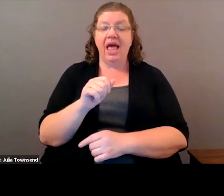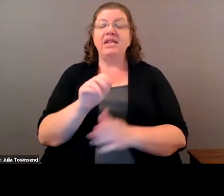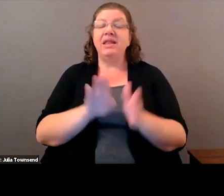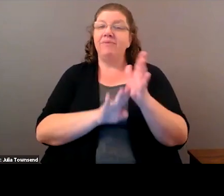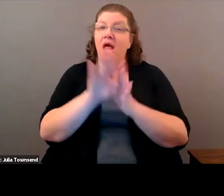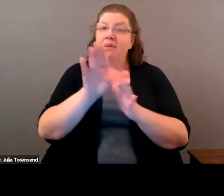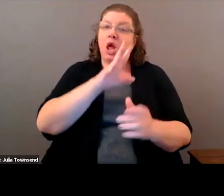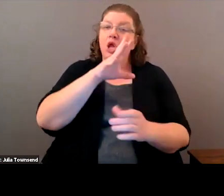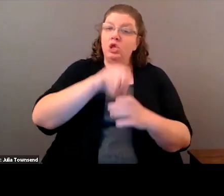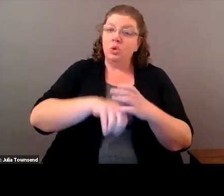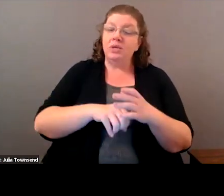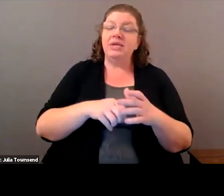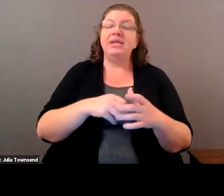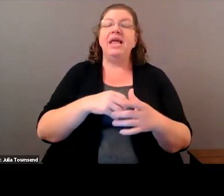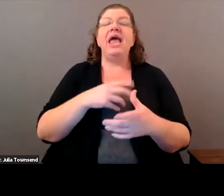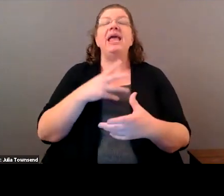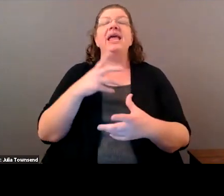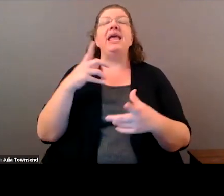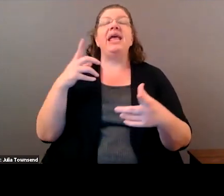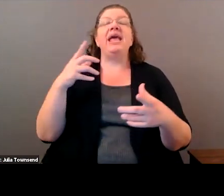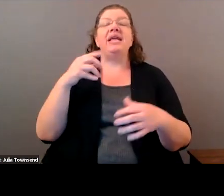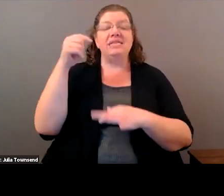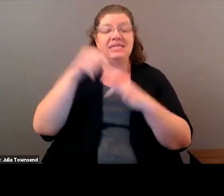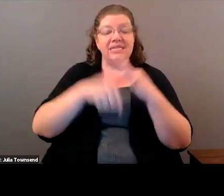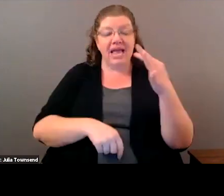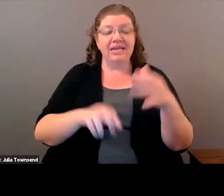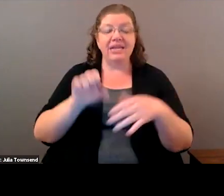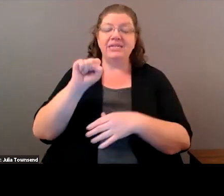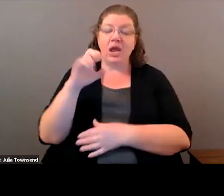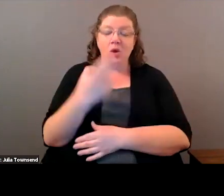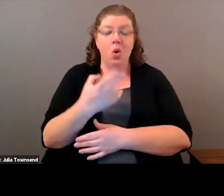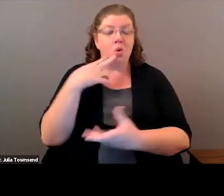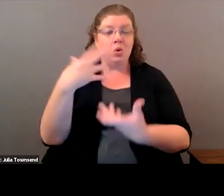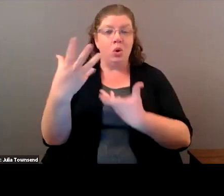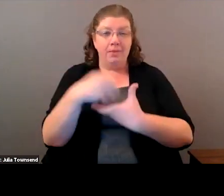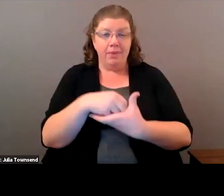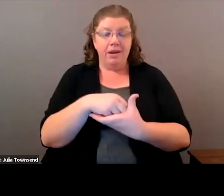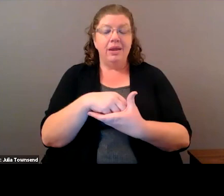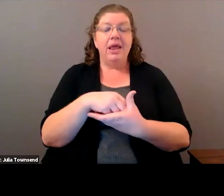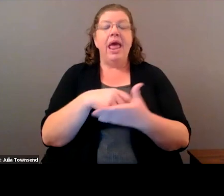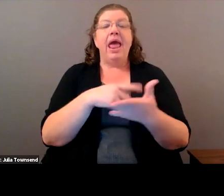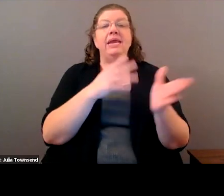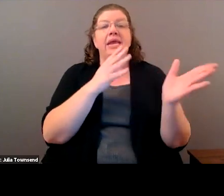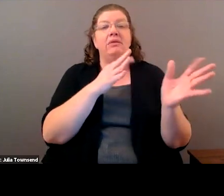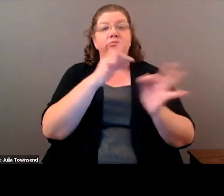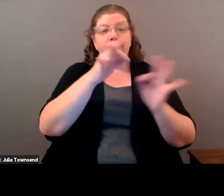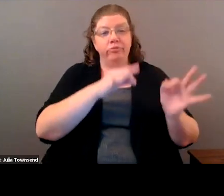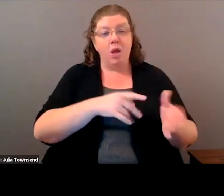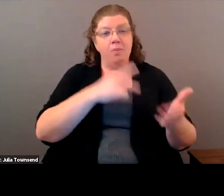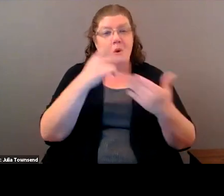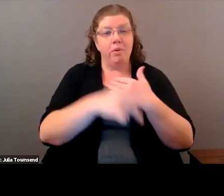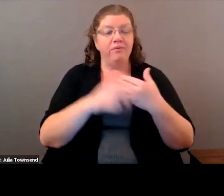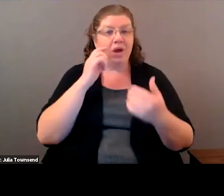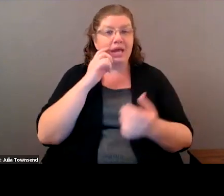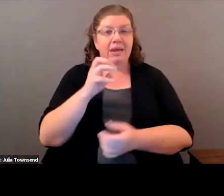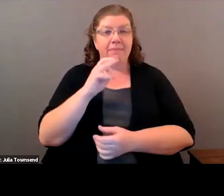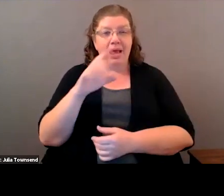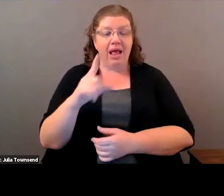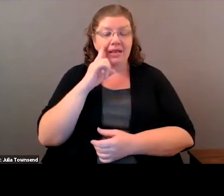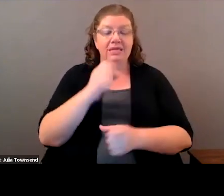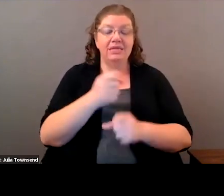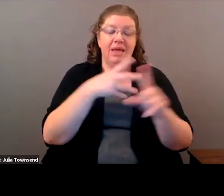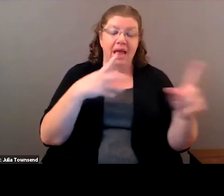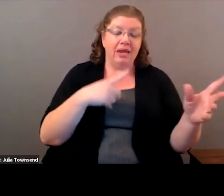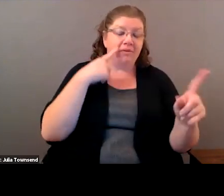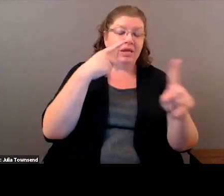extensive stakeholder input, and it outlines programs for EMLs, such as expanding and improving both integrated and designated